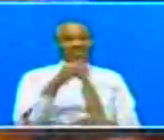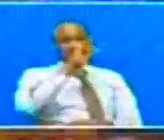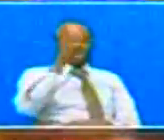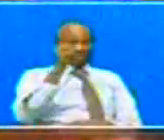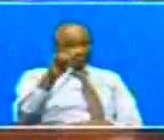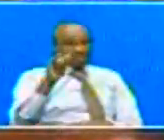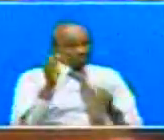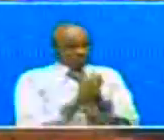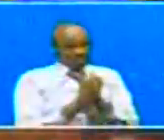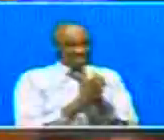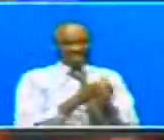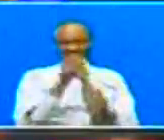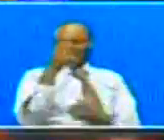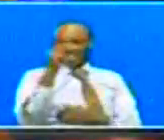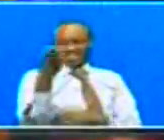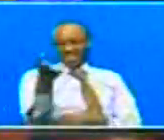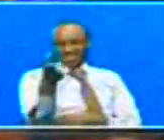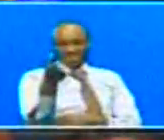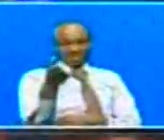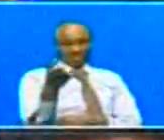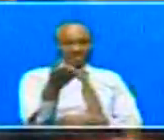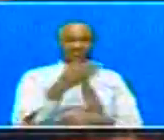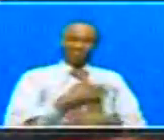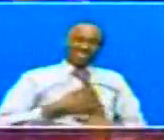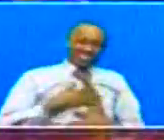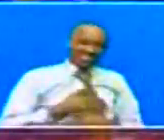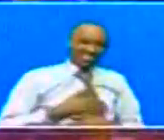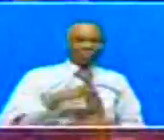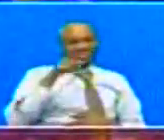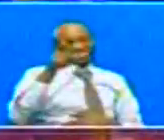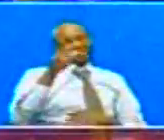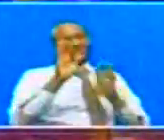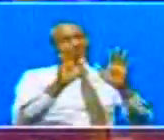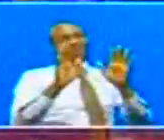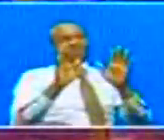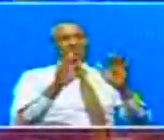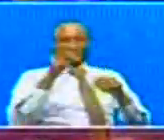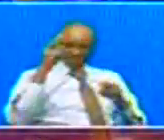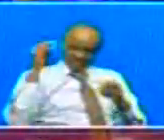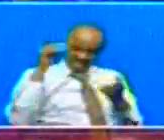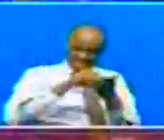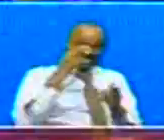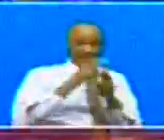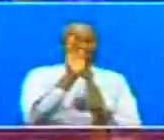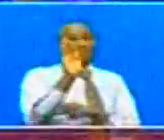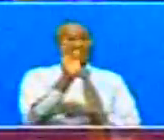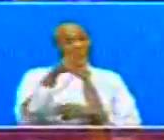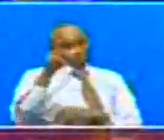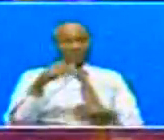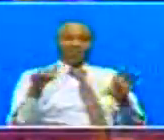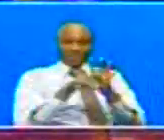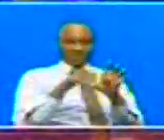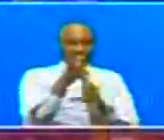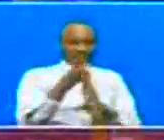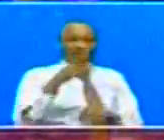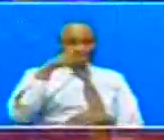and Sunny somebody Wanjigi. Sunny Abacha. Please, Alfred Gitonga, save yourself the trouble and just add your name as an interested party. I'm on